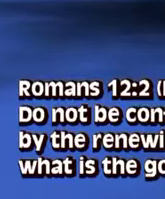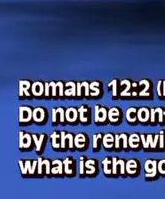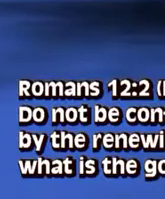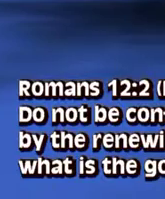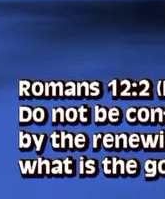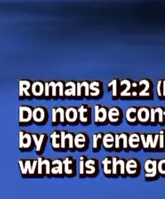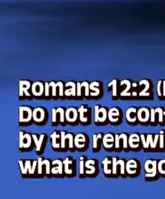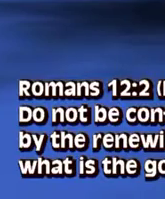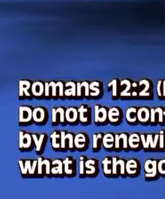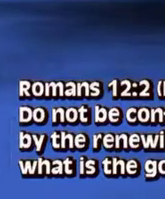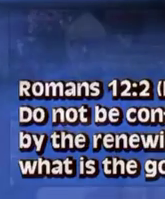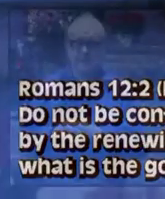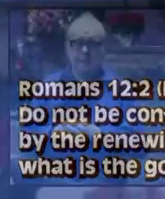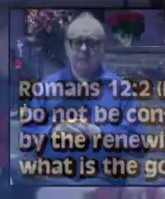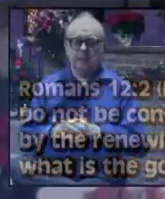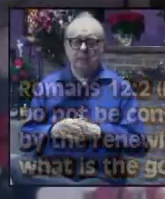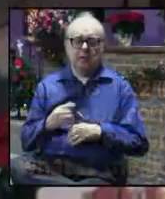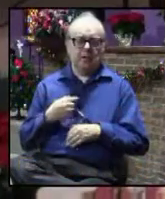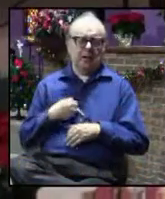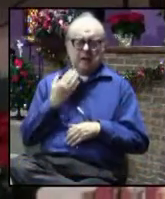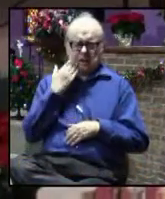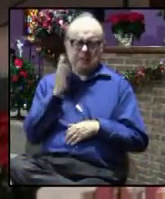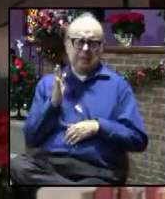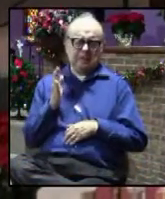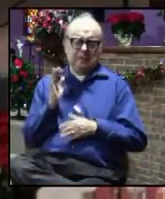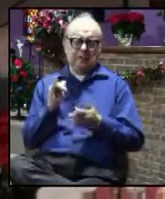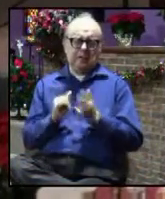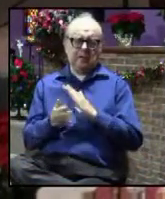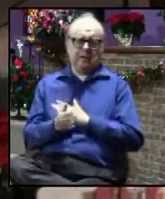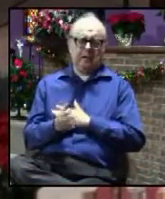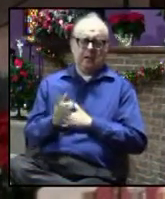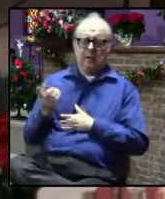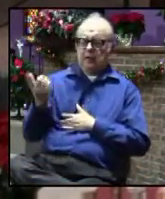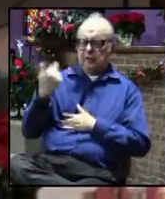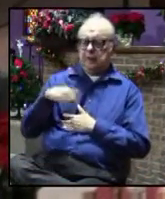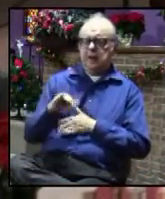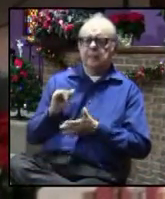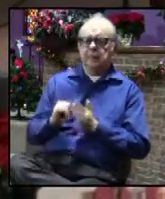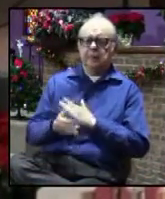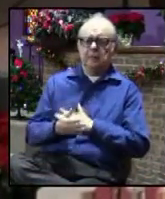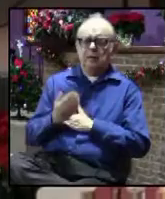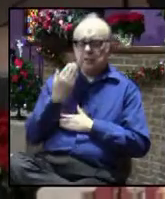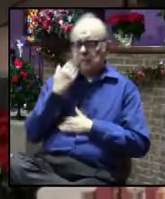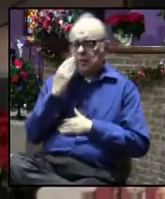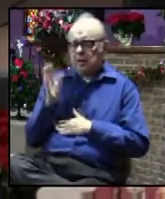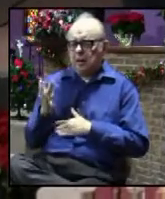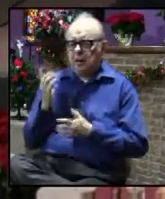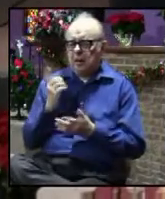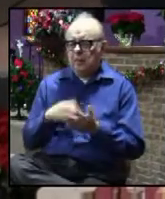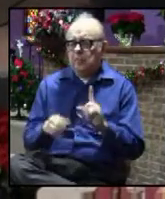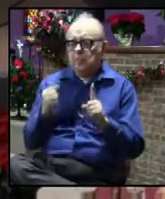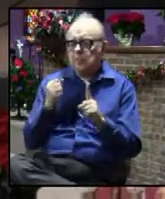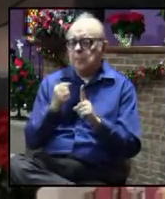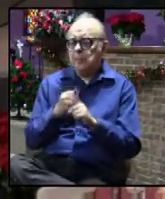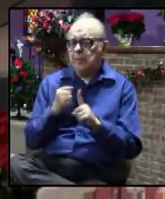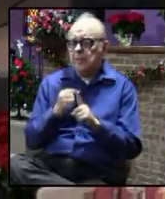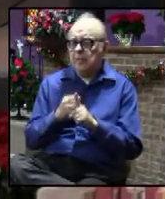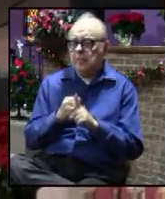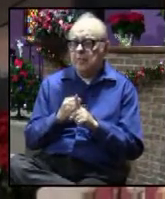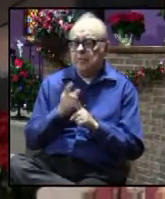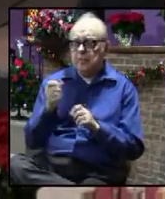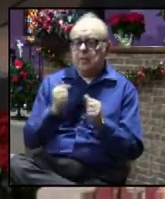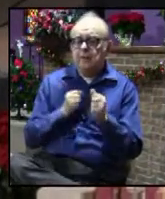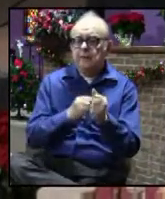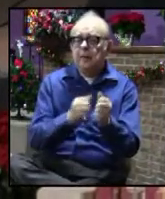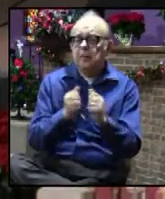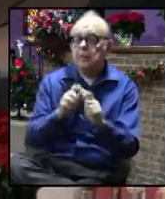will. So I don't know this morning, when y'all came here, I don't know what rhythm you're following